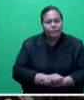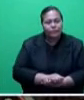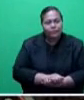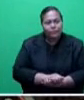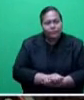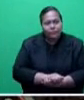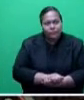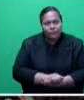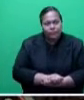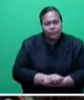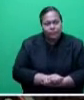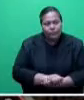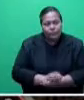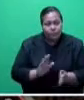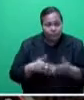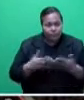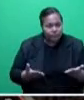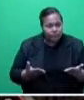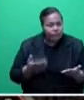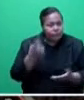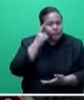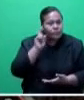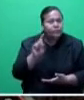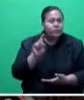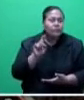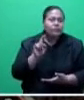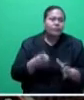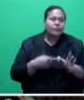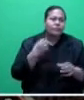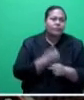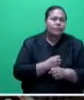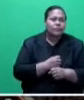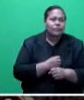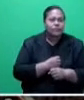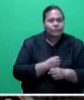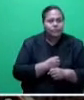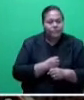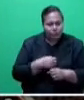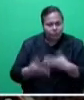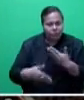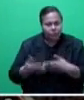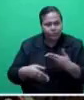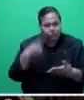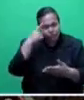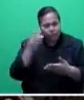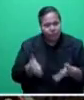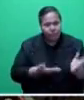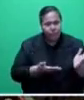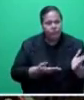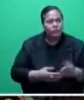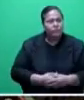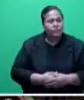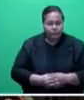Honourable Members, I now call on the Honourable Attorney-General to speak to his motion. You have the floor, sir.